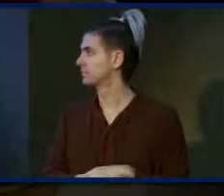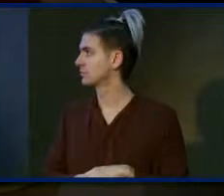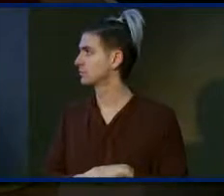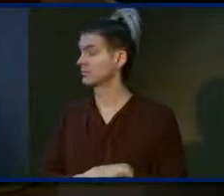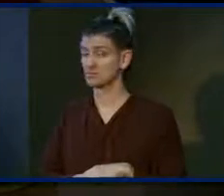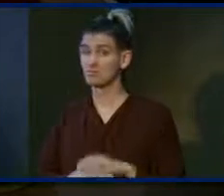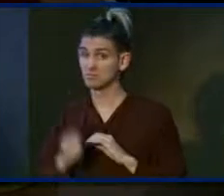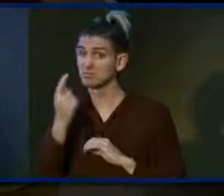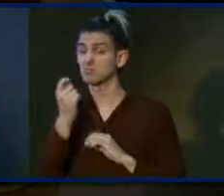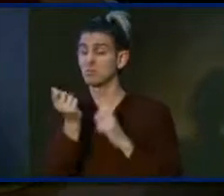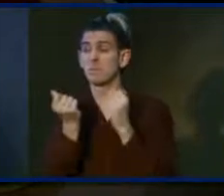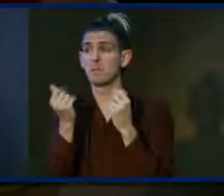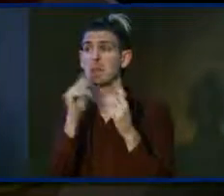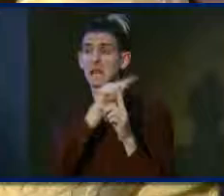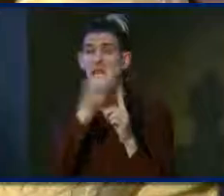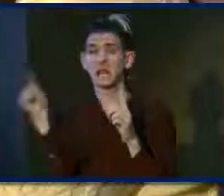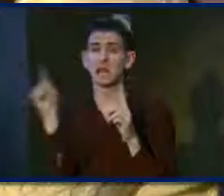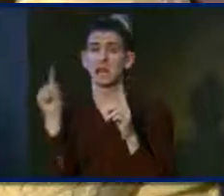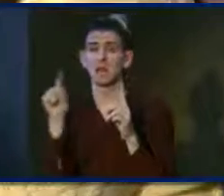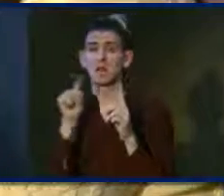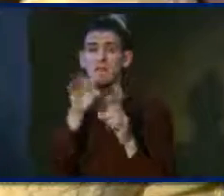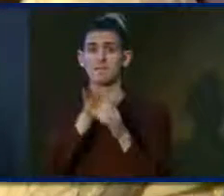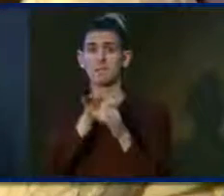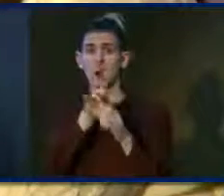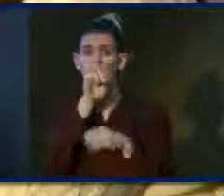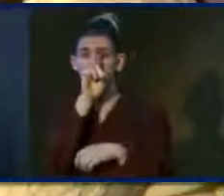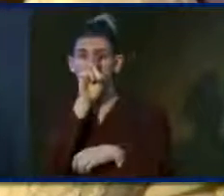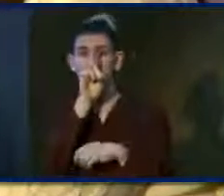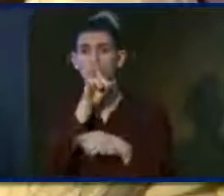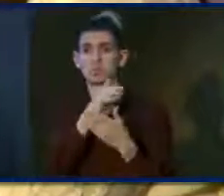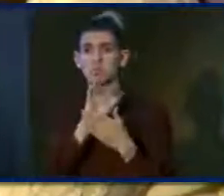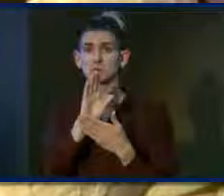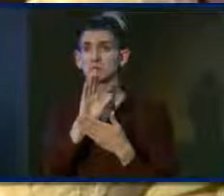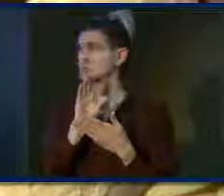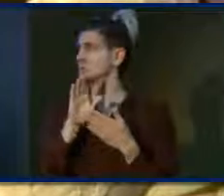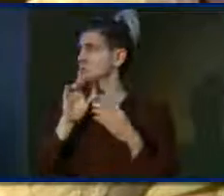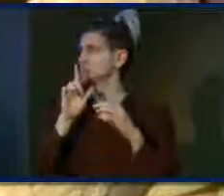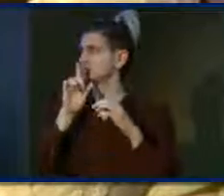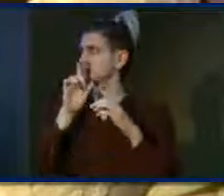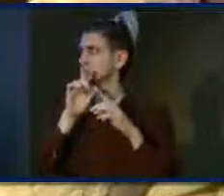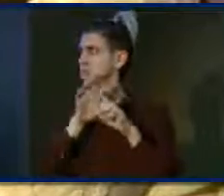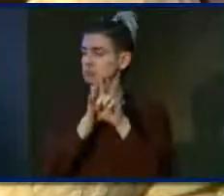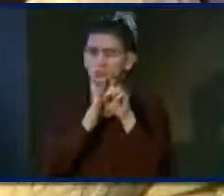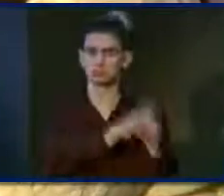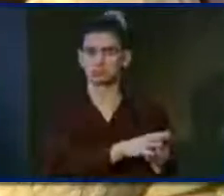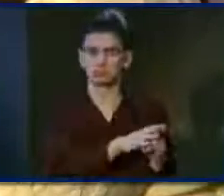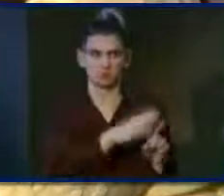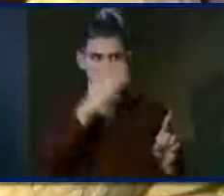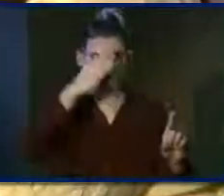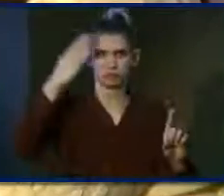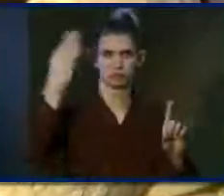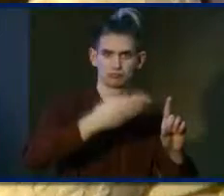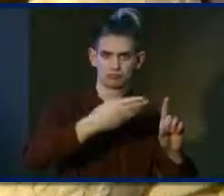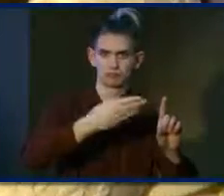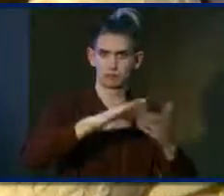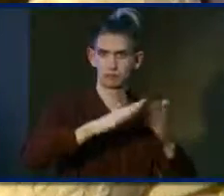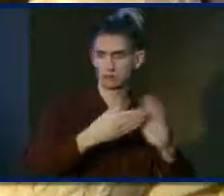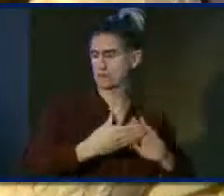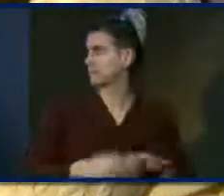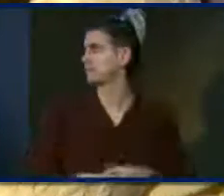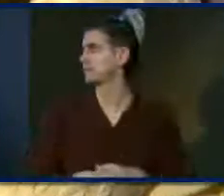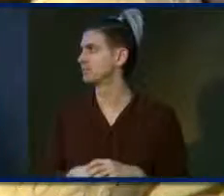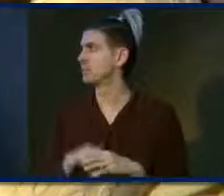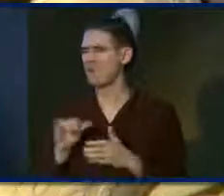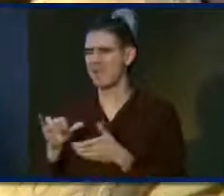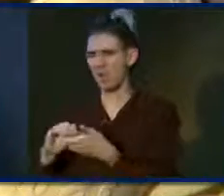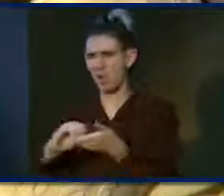tactical or you know, because they're not supported really. So there is a coalition that we can imagine there. And